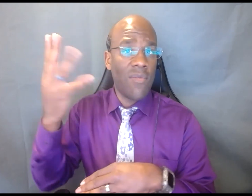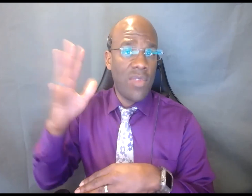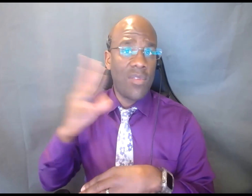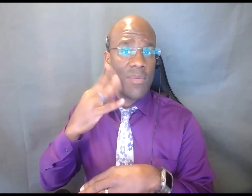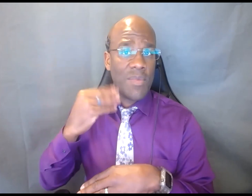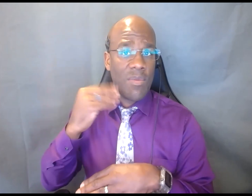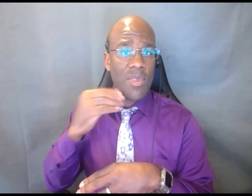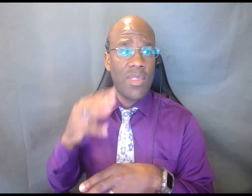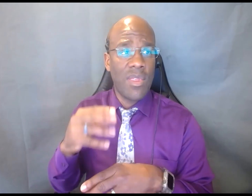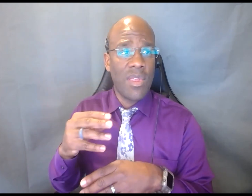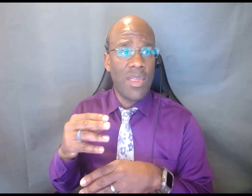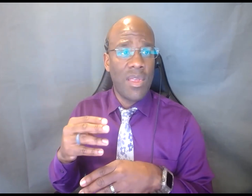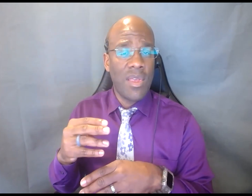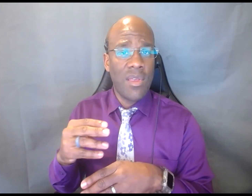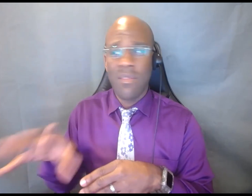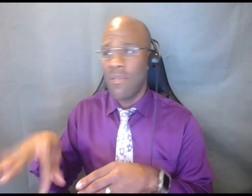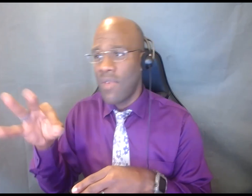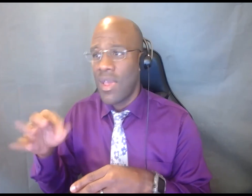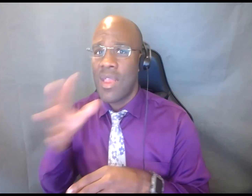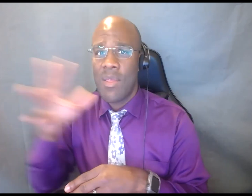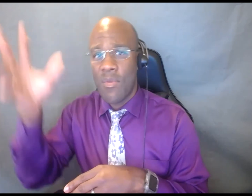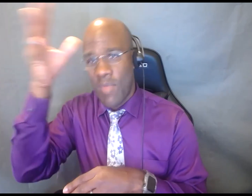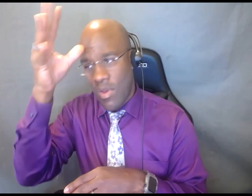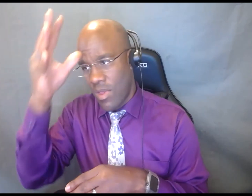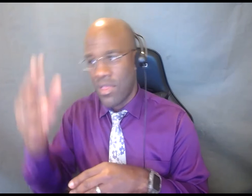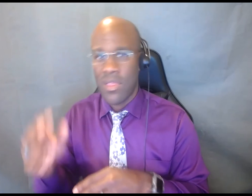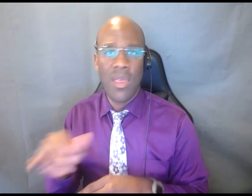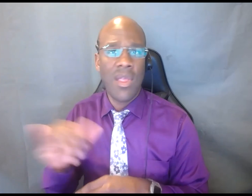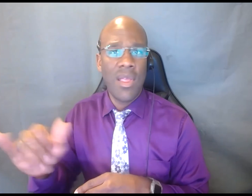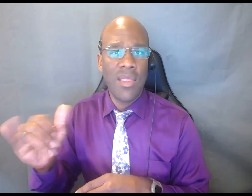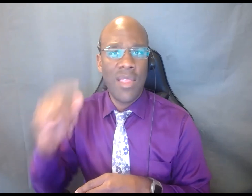parents that are like-minded, per se, like them, that are in their child's classroom.